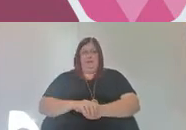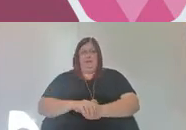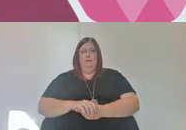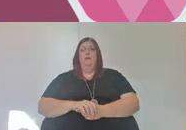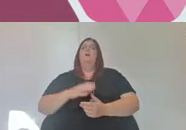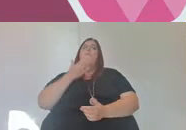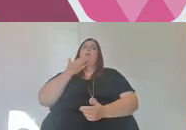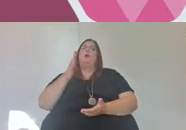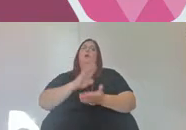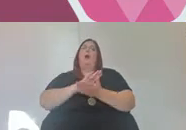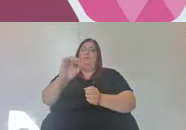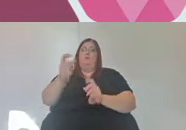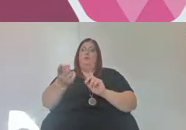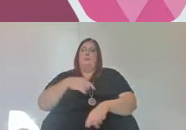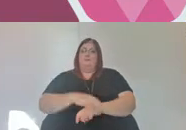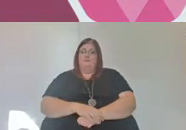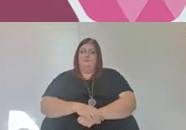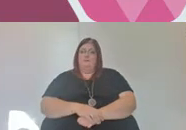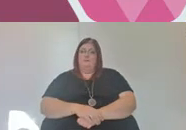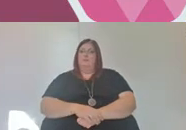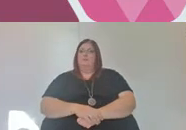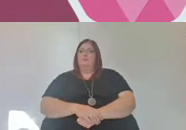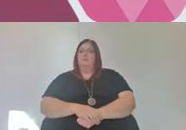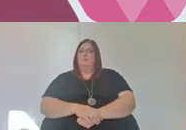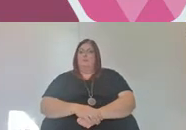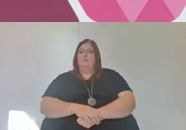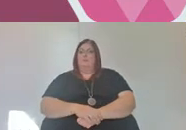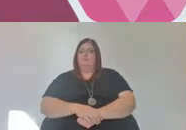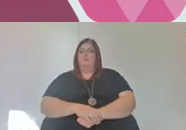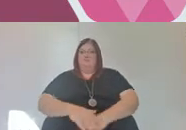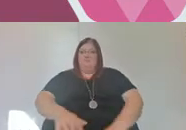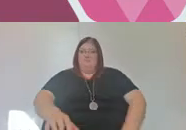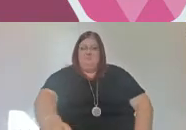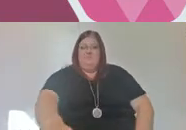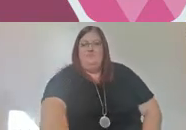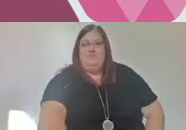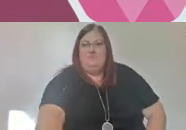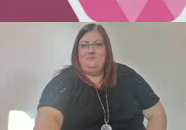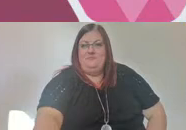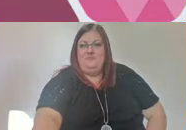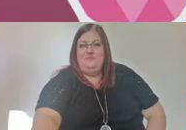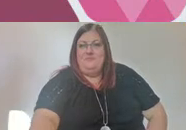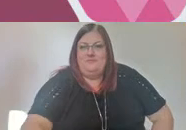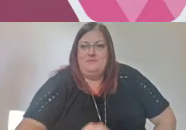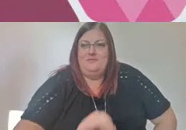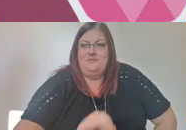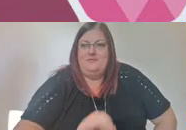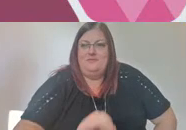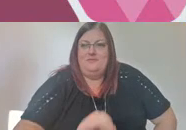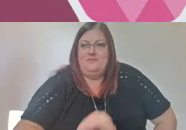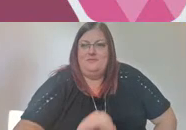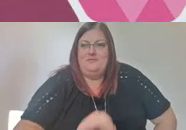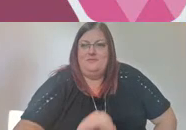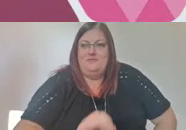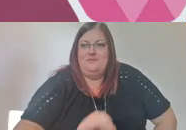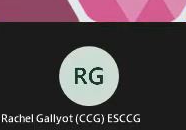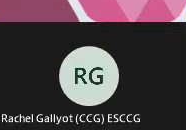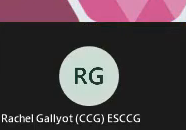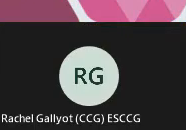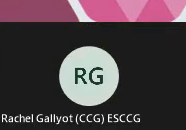Heather, though, for your comments. Thanks, Julia. Thank you, Heather. So I'll now take